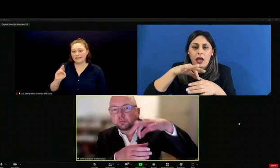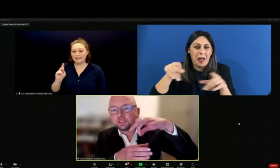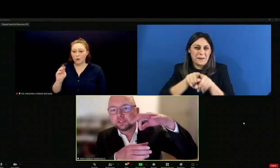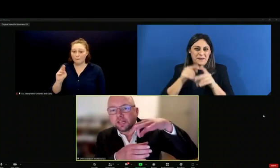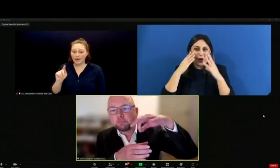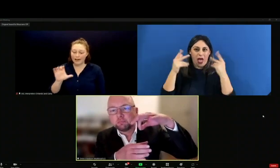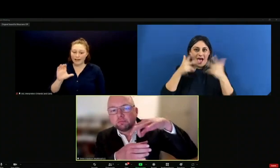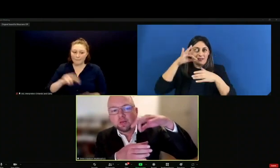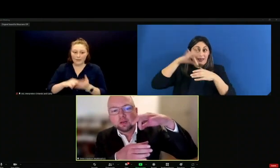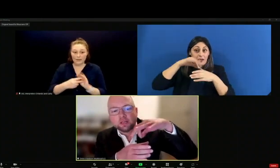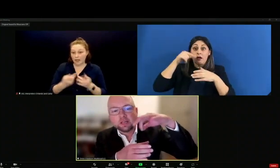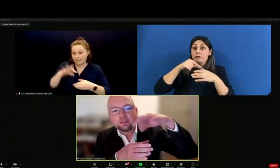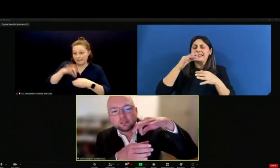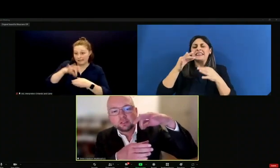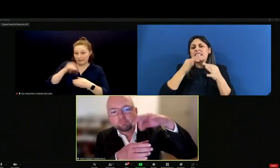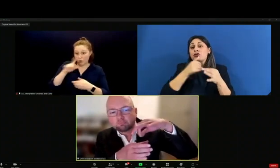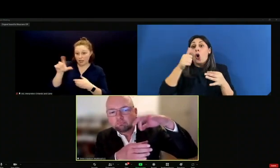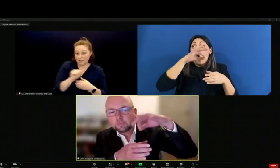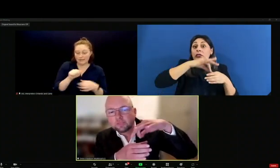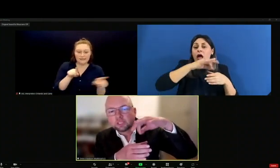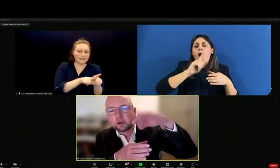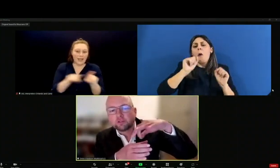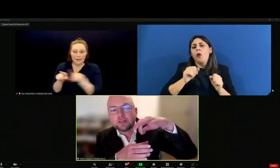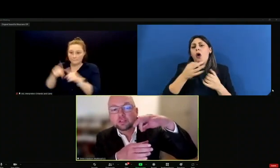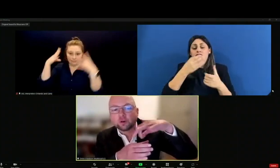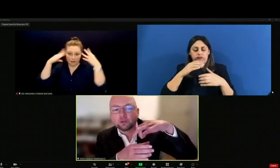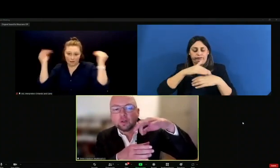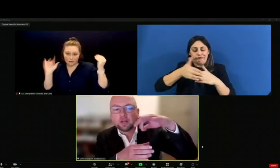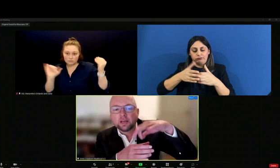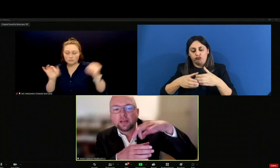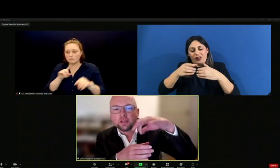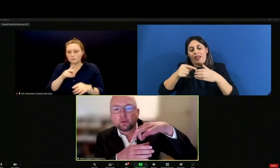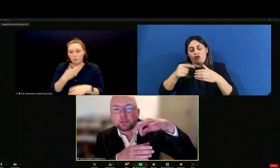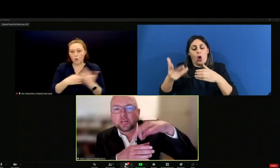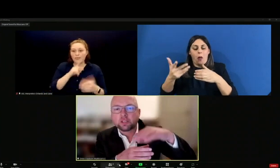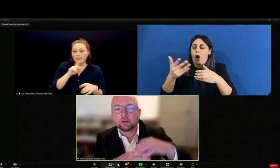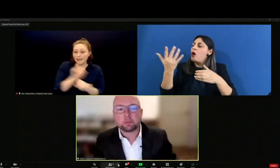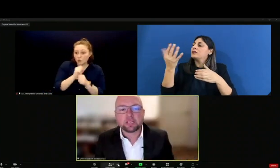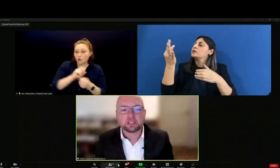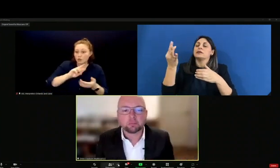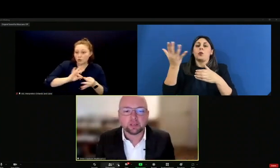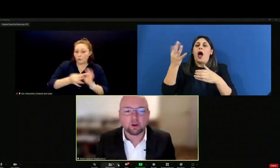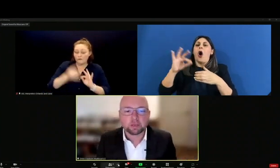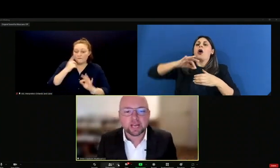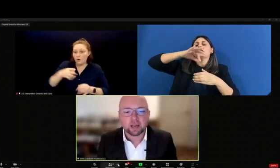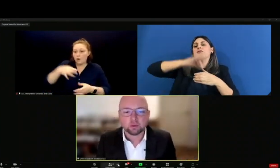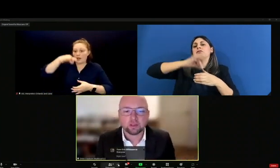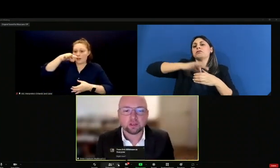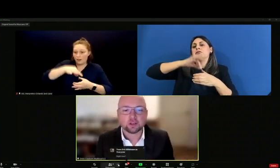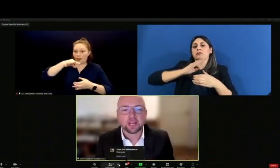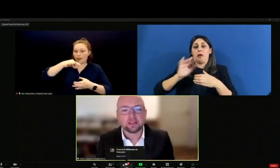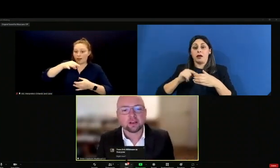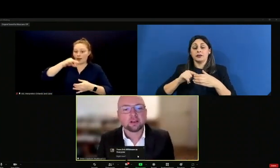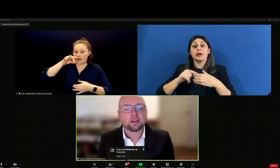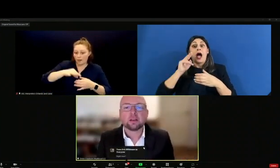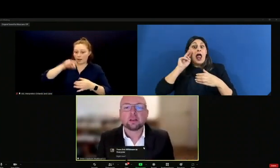in Lis, which is the same in the Netherlands, there's both the literal interpretation of dipping something up and down in